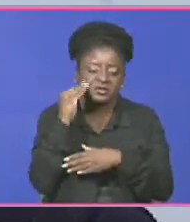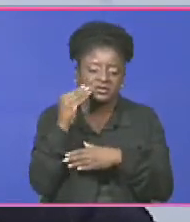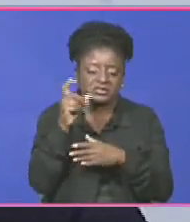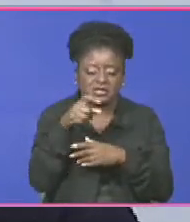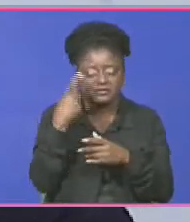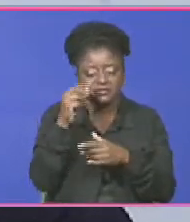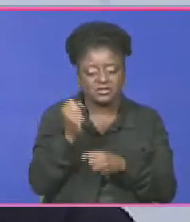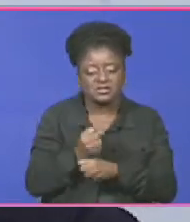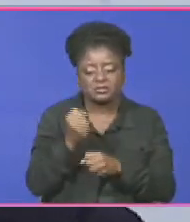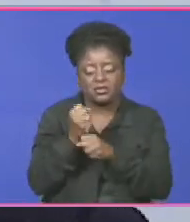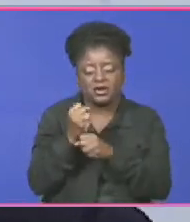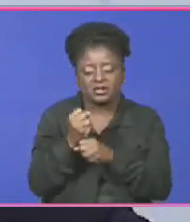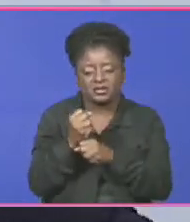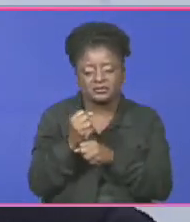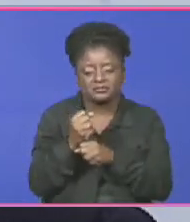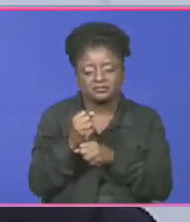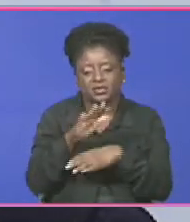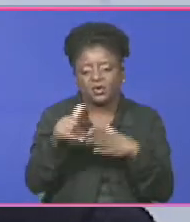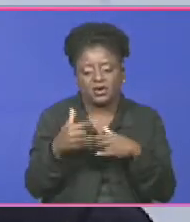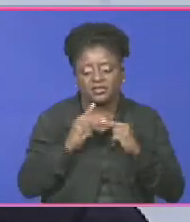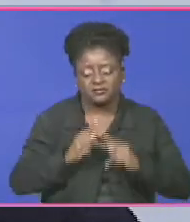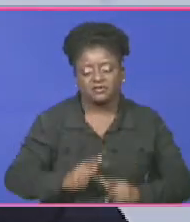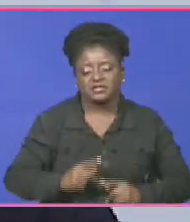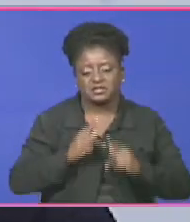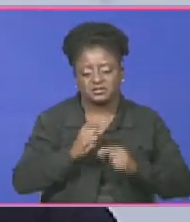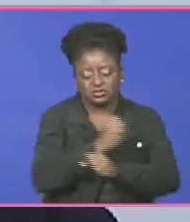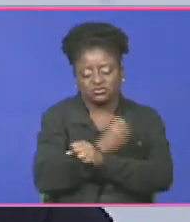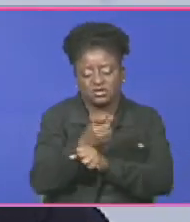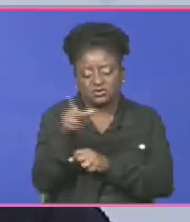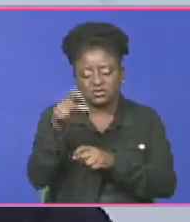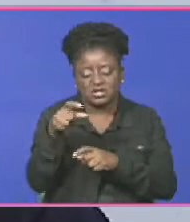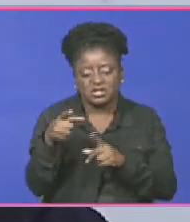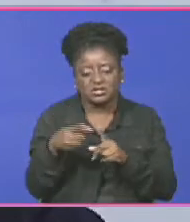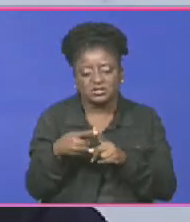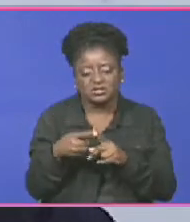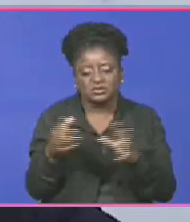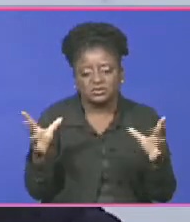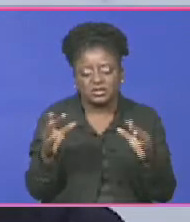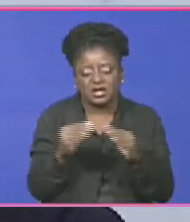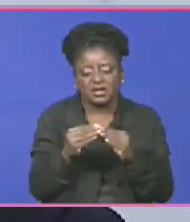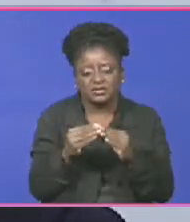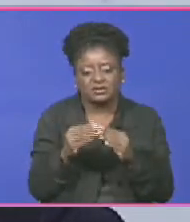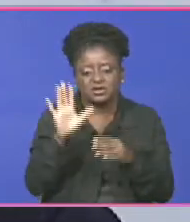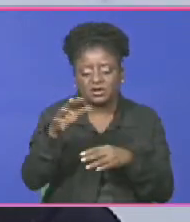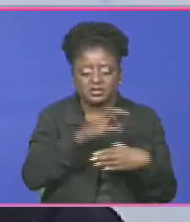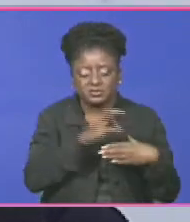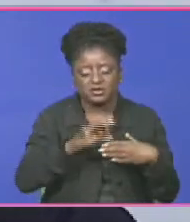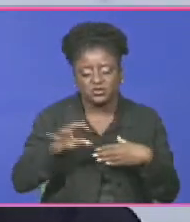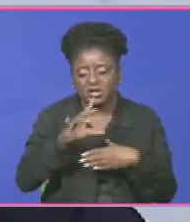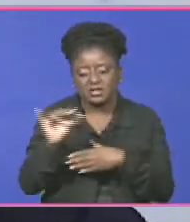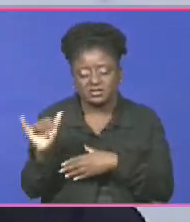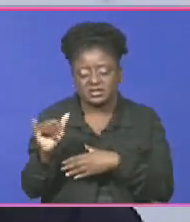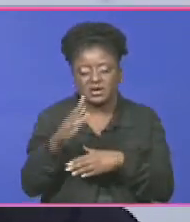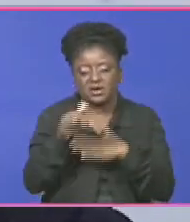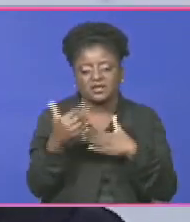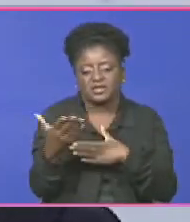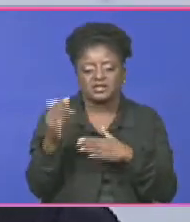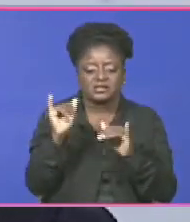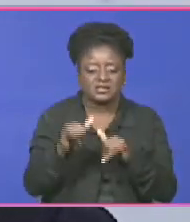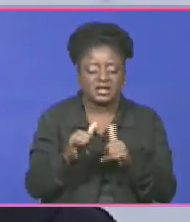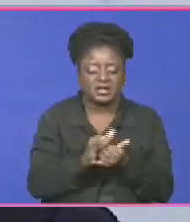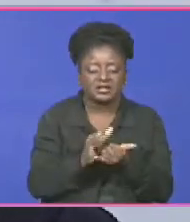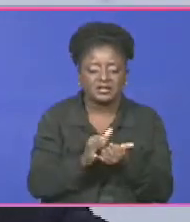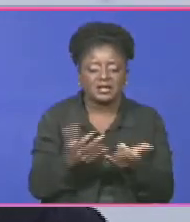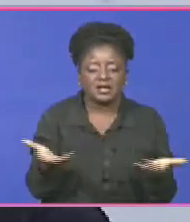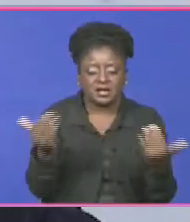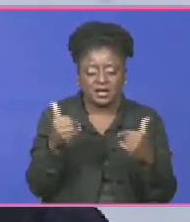need for support, all the physical strength that you need to muster up, you know, your spirituality, all the things that would come together to